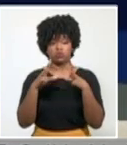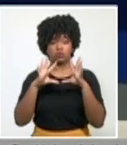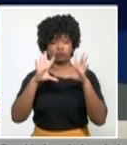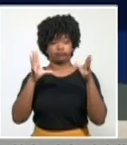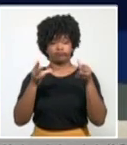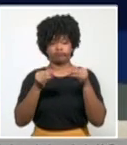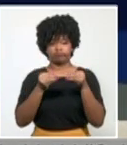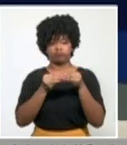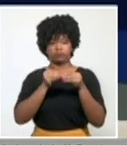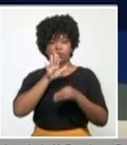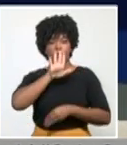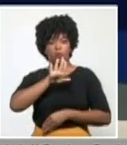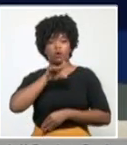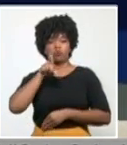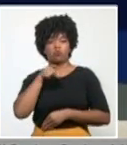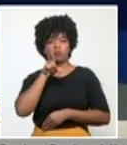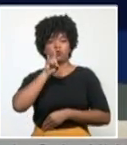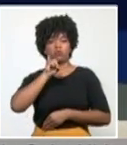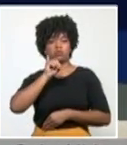4.96%.